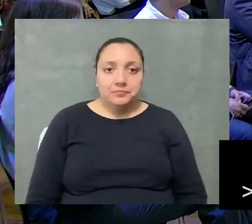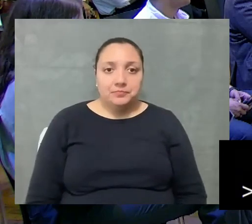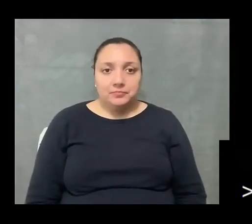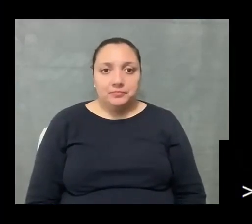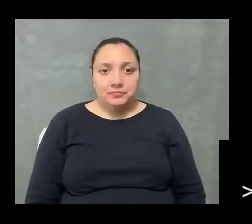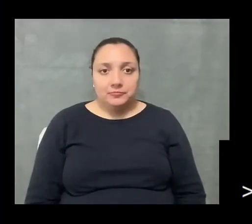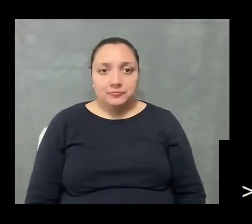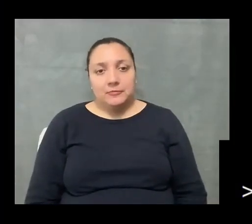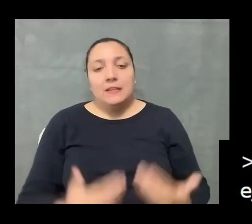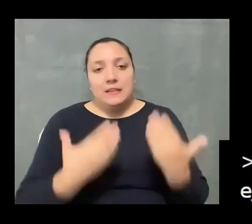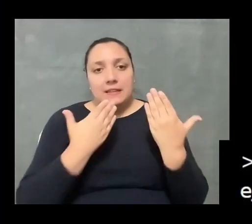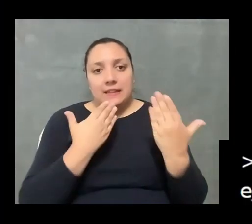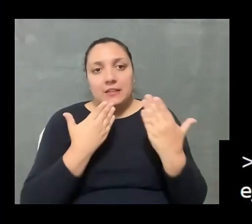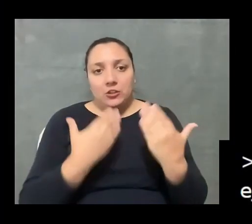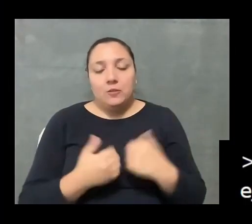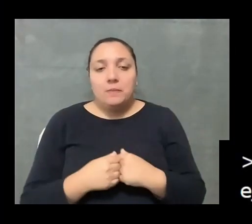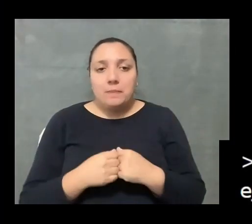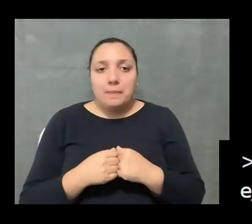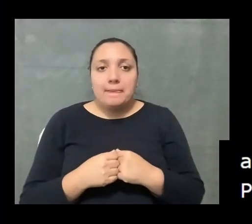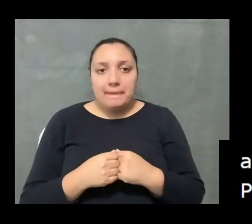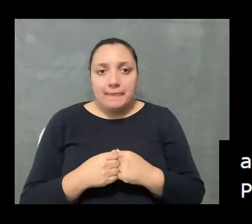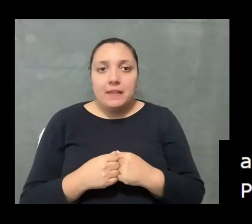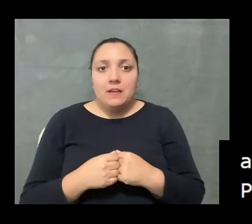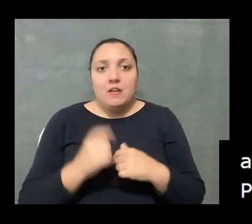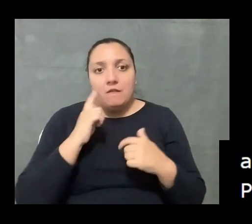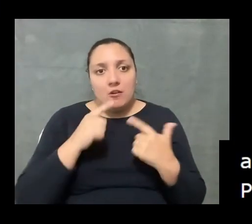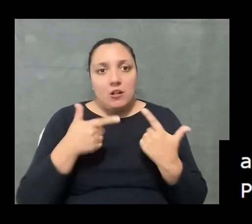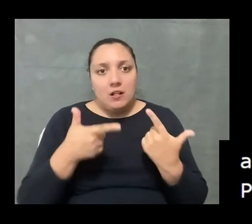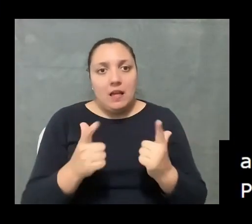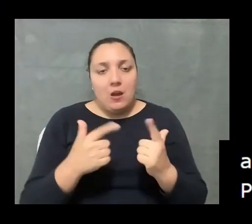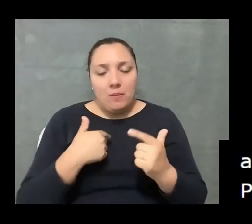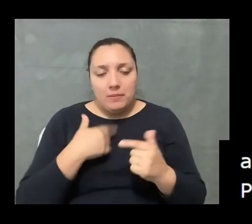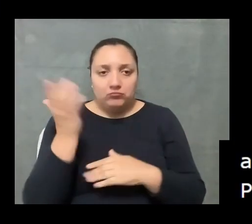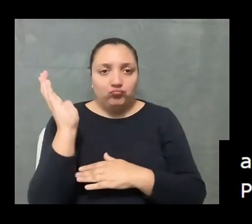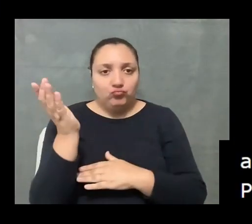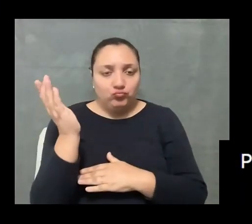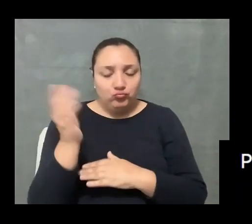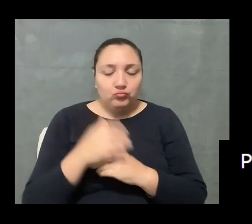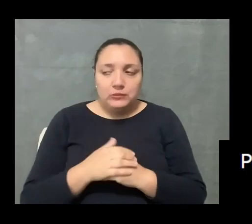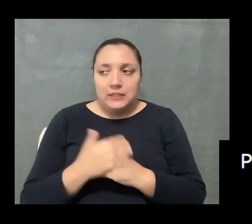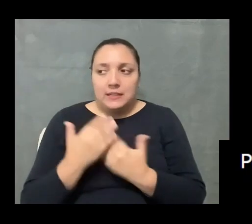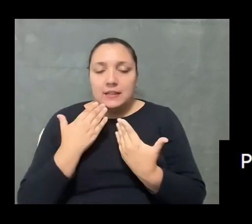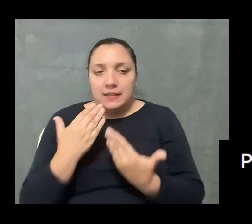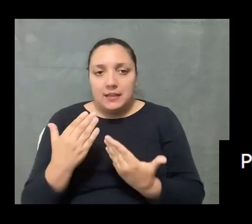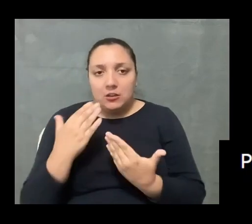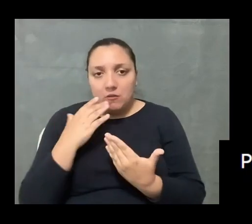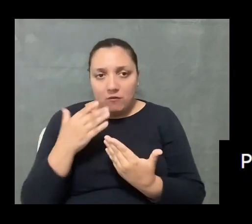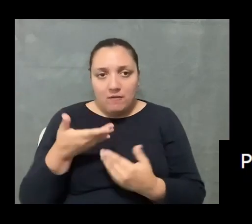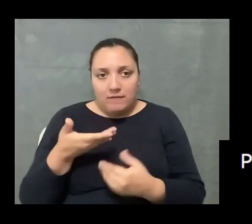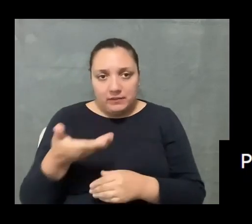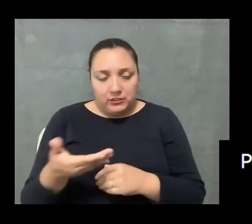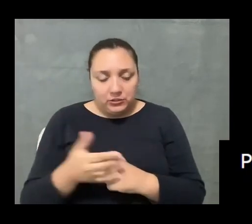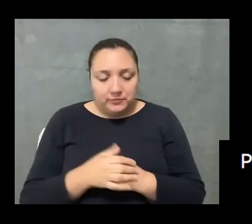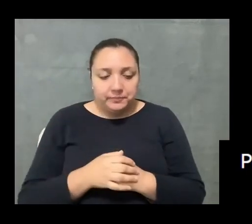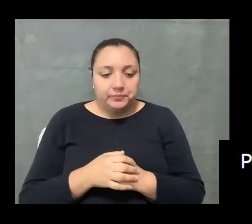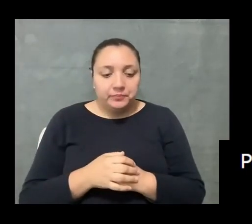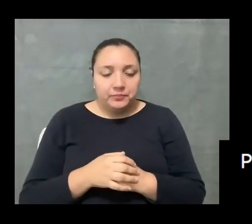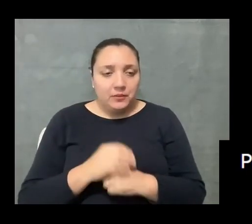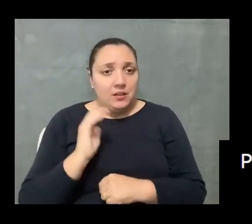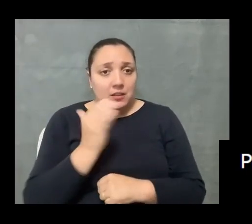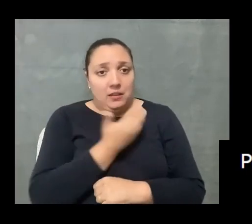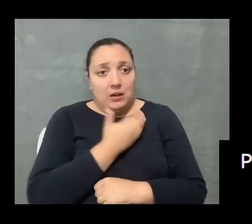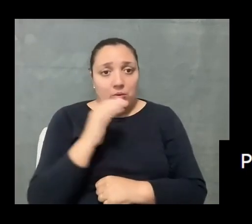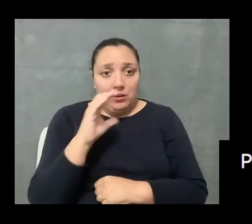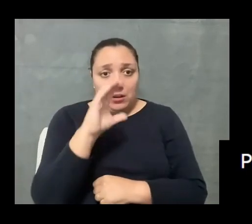Thank you, everyone. Thank you for allowing me a chance to speak. Thank you, Mr. Banks, also for giving me the invitation. So our company, to briefly